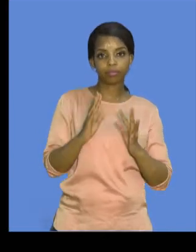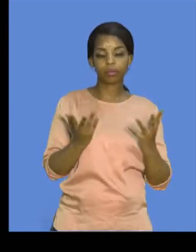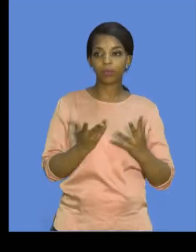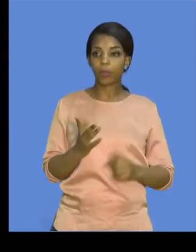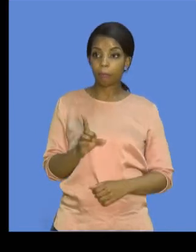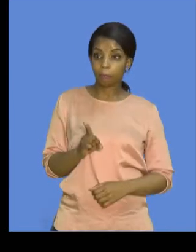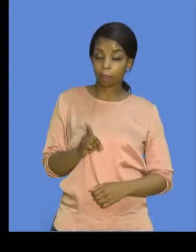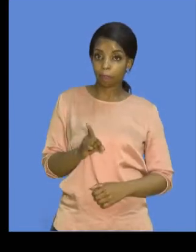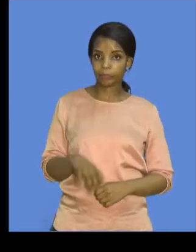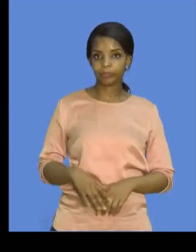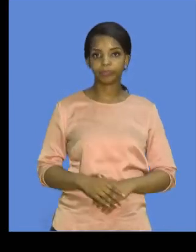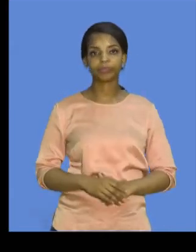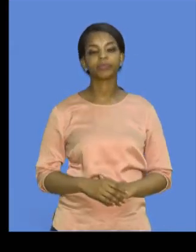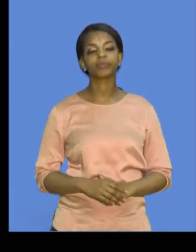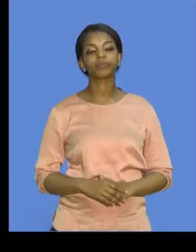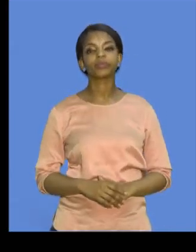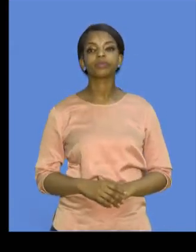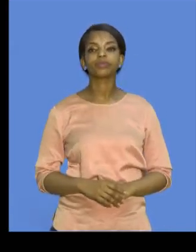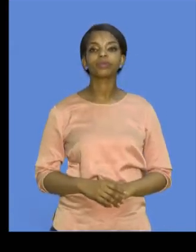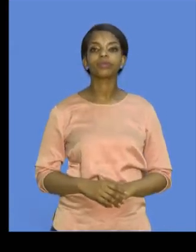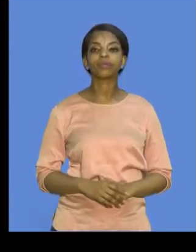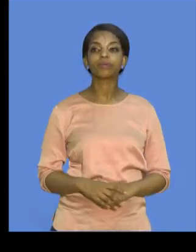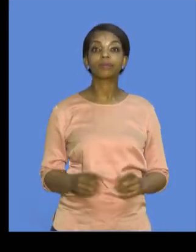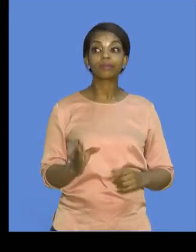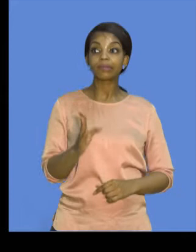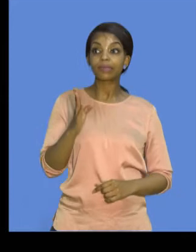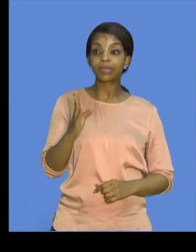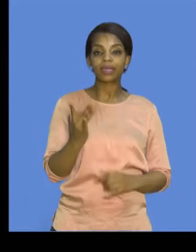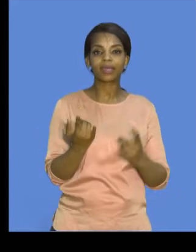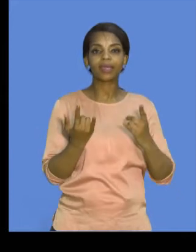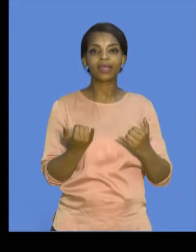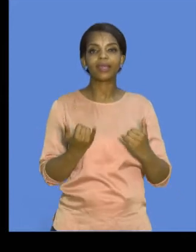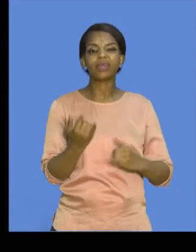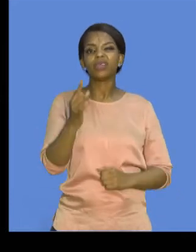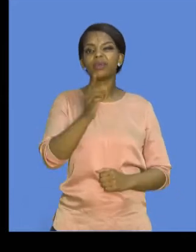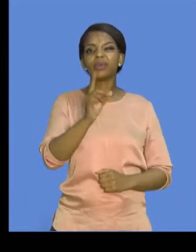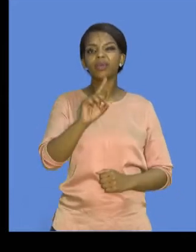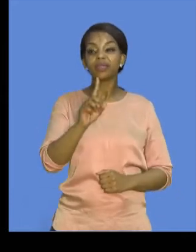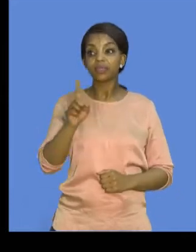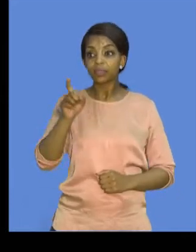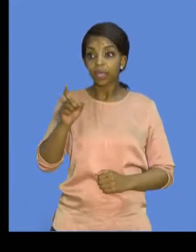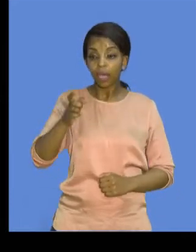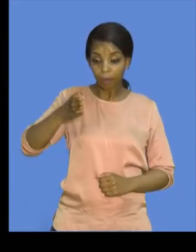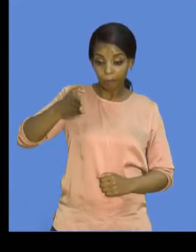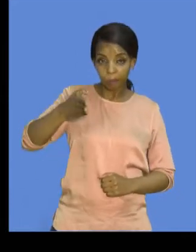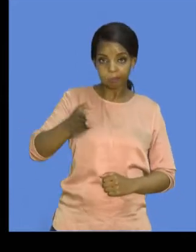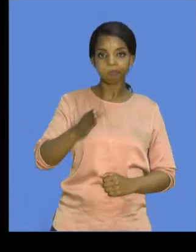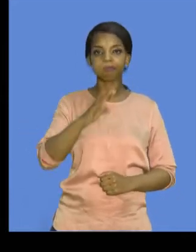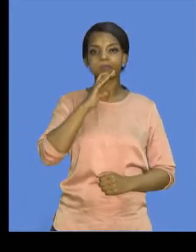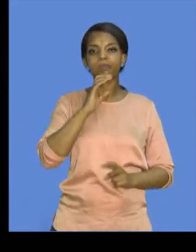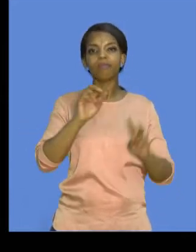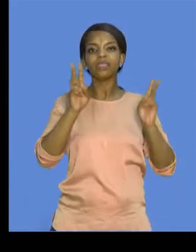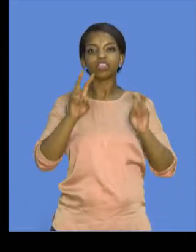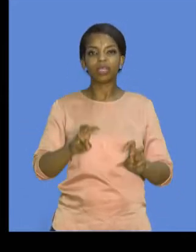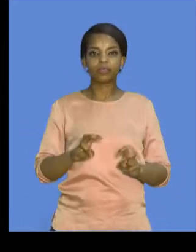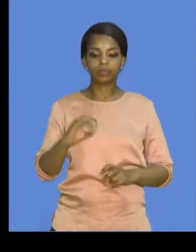F resultant or our F net. So this is the charges and forces as they exist